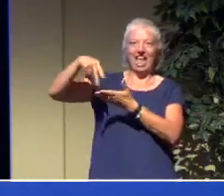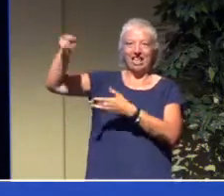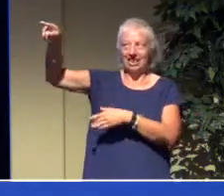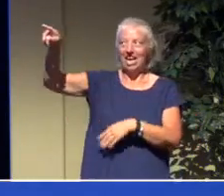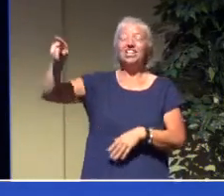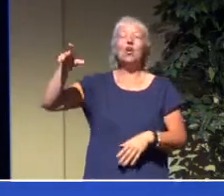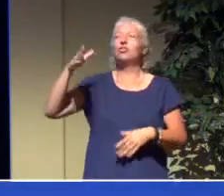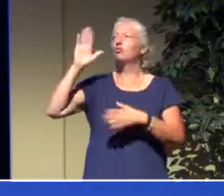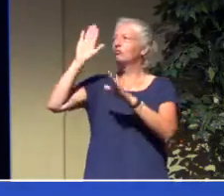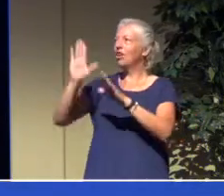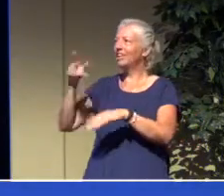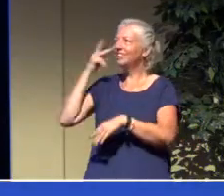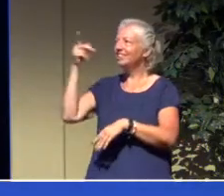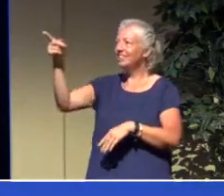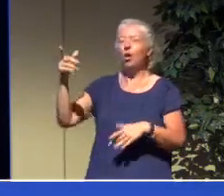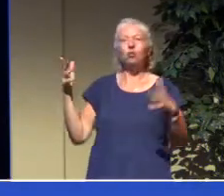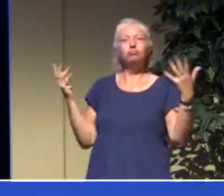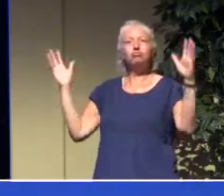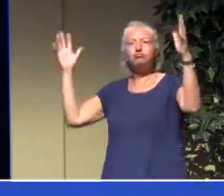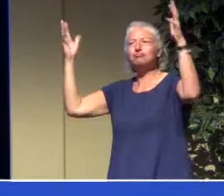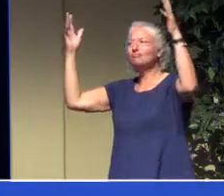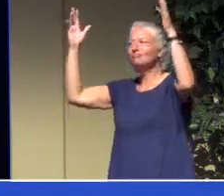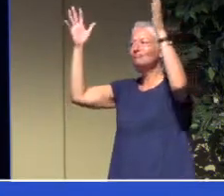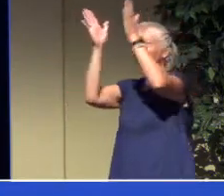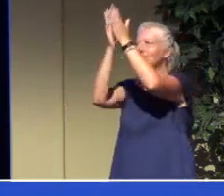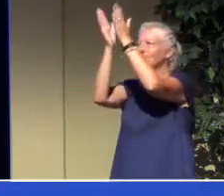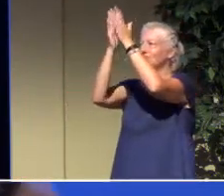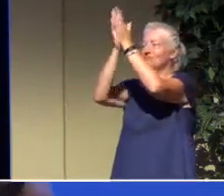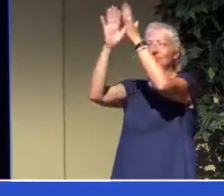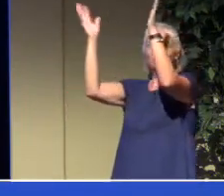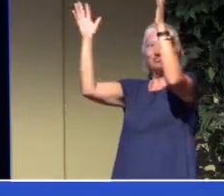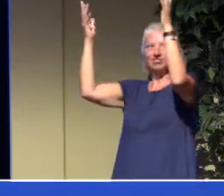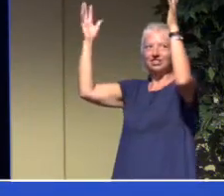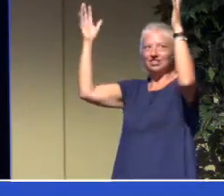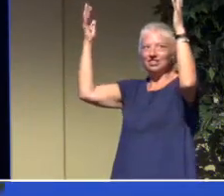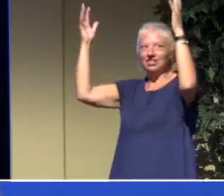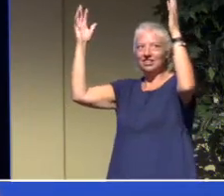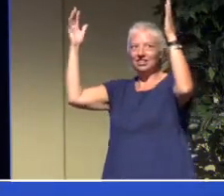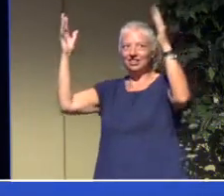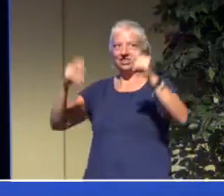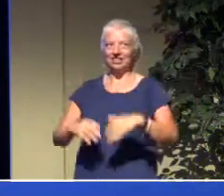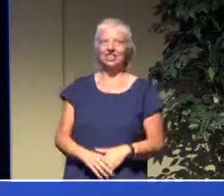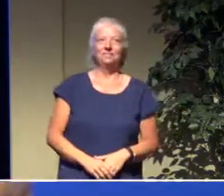And Paul is a, yeah, let's give him a round of applause, okay?